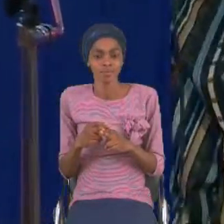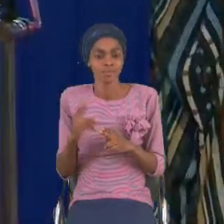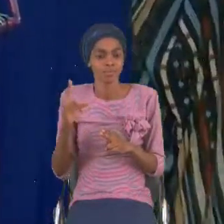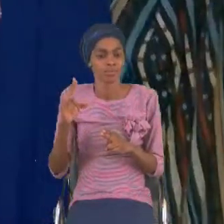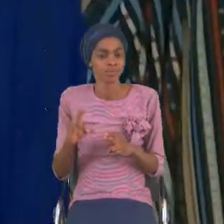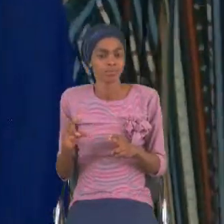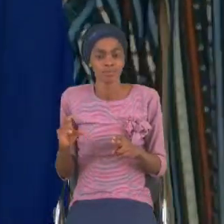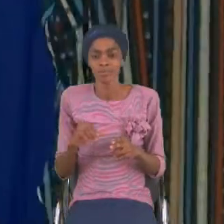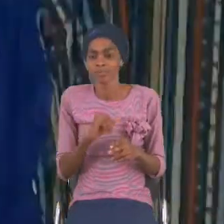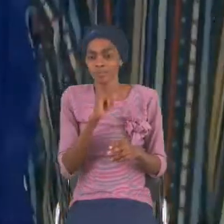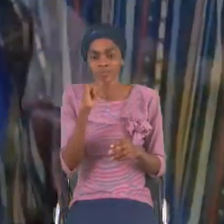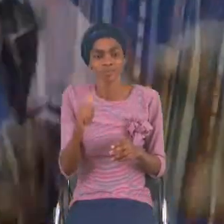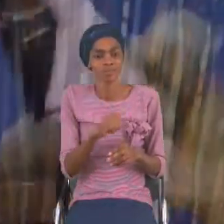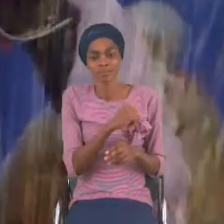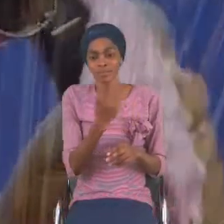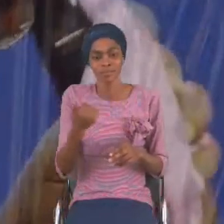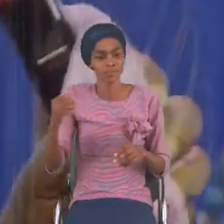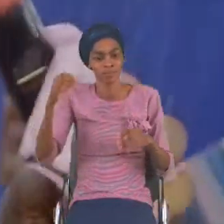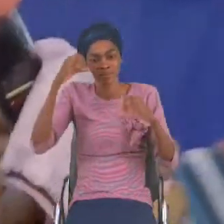not any precedent,